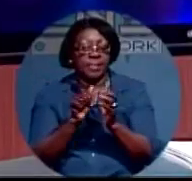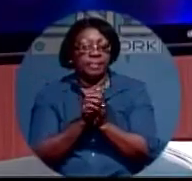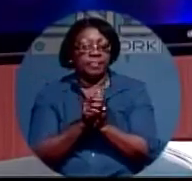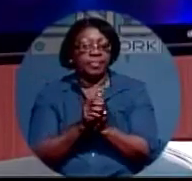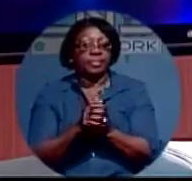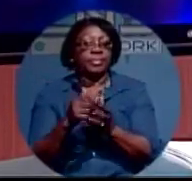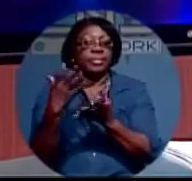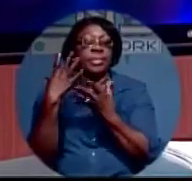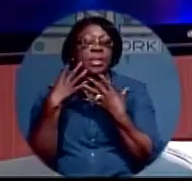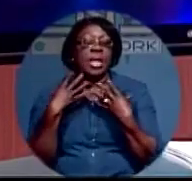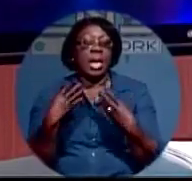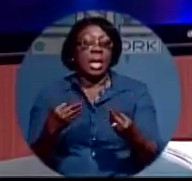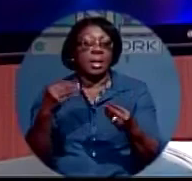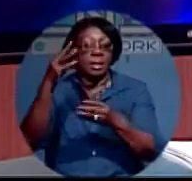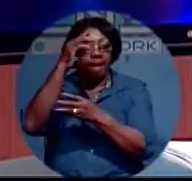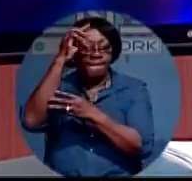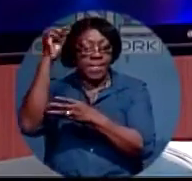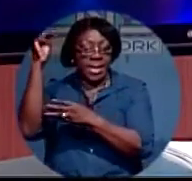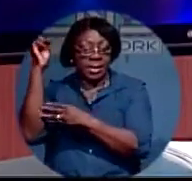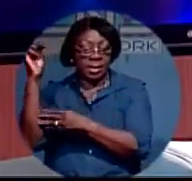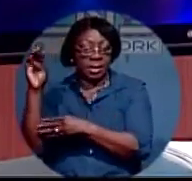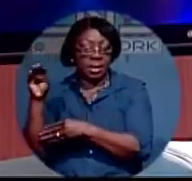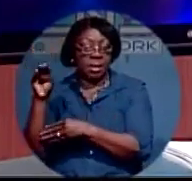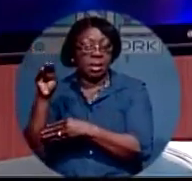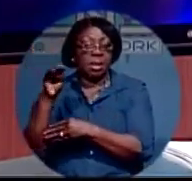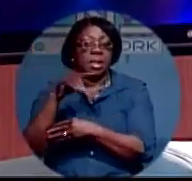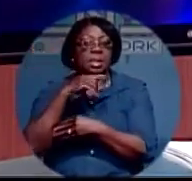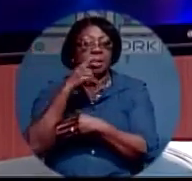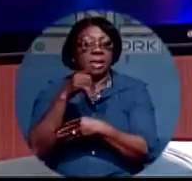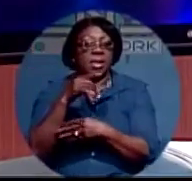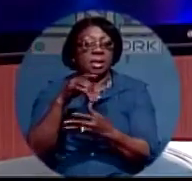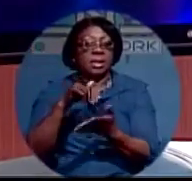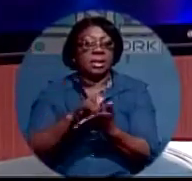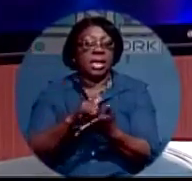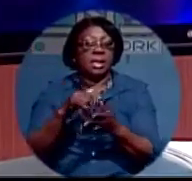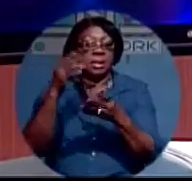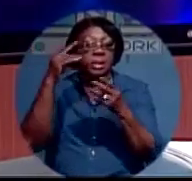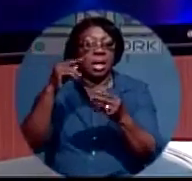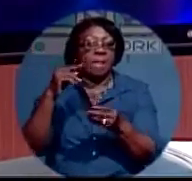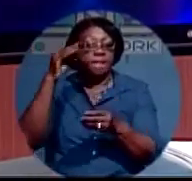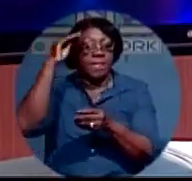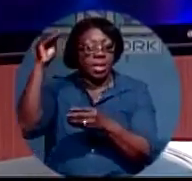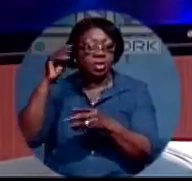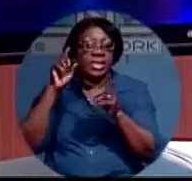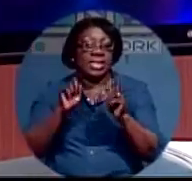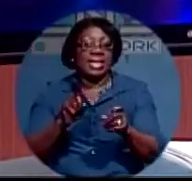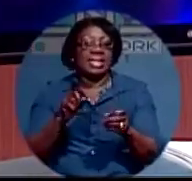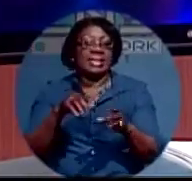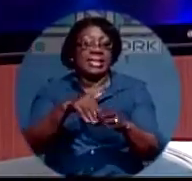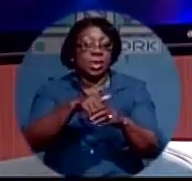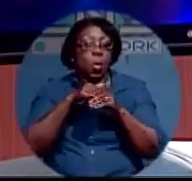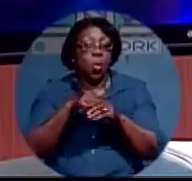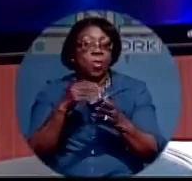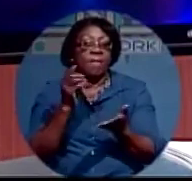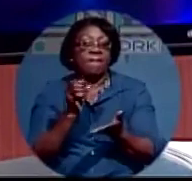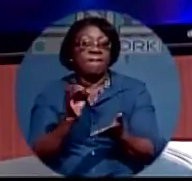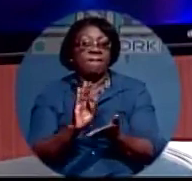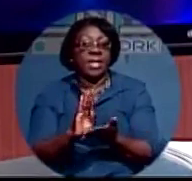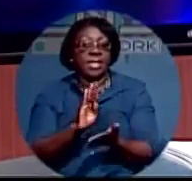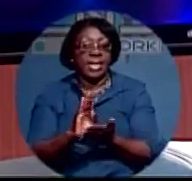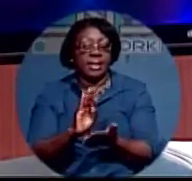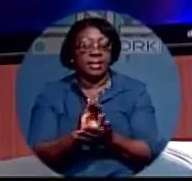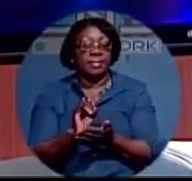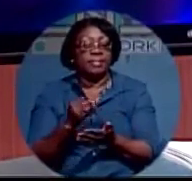Minister Dr. Perry Gomez says the health ministry needs its own funding. He was touring the Princess Margaret Hospital today, giving his prognosis